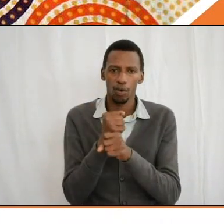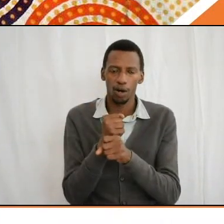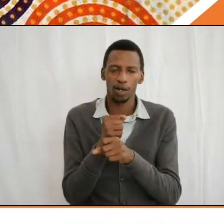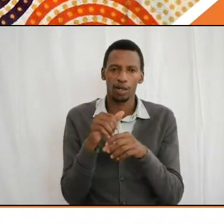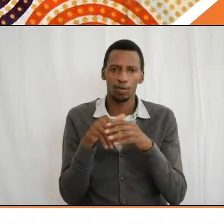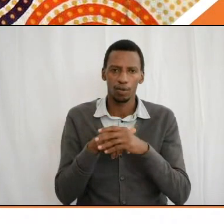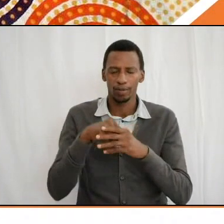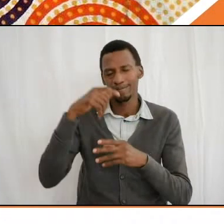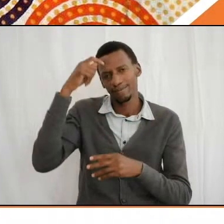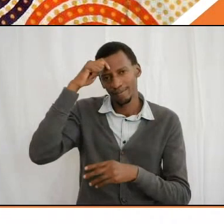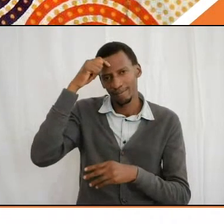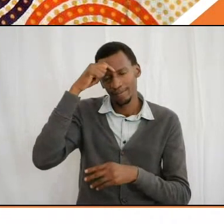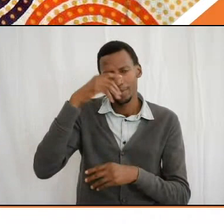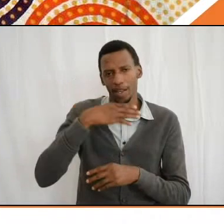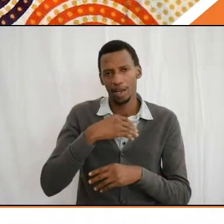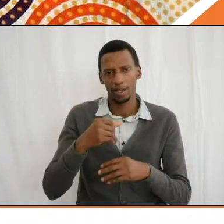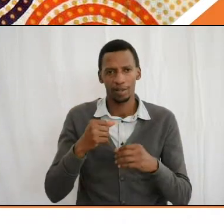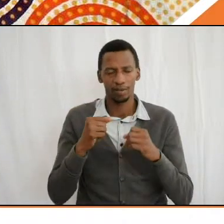and fidelity.